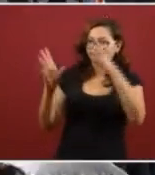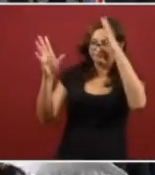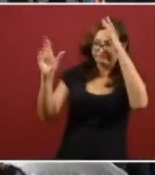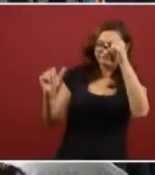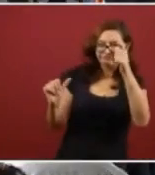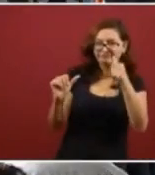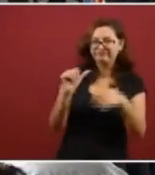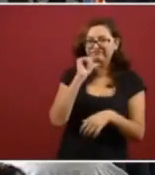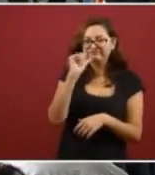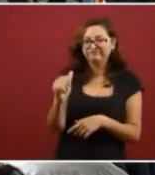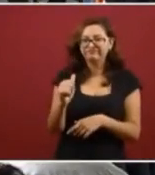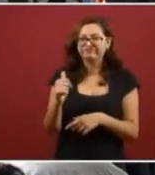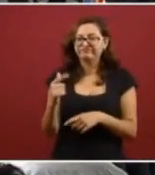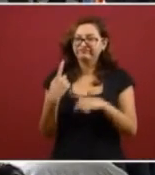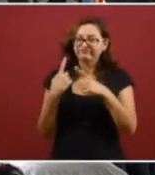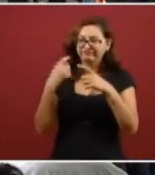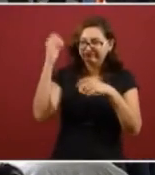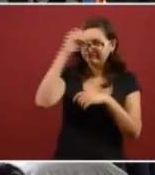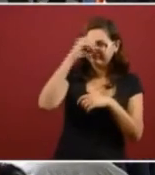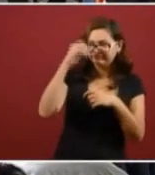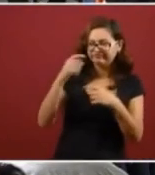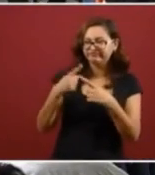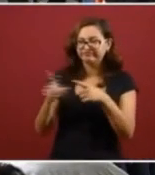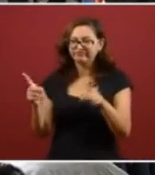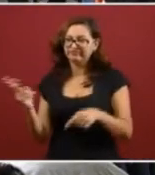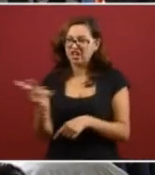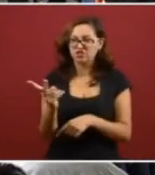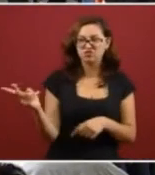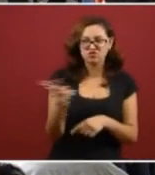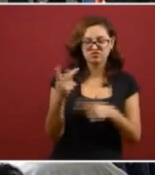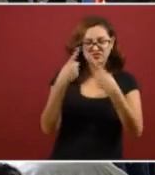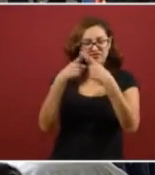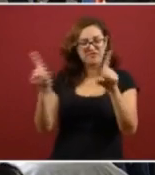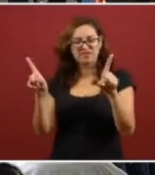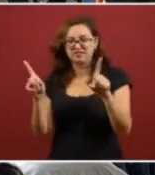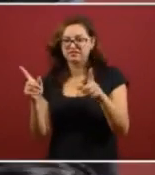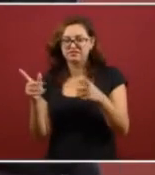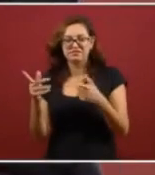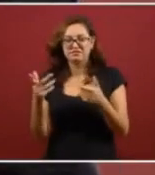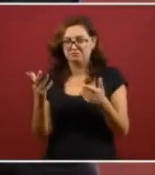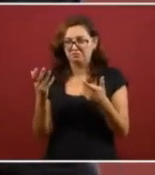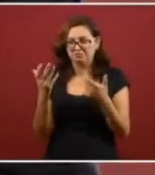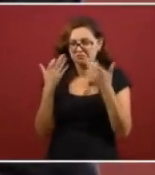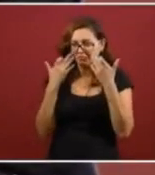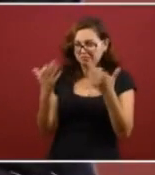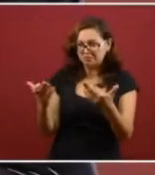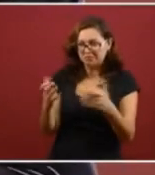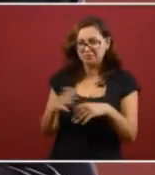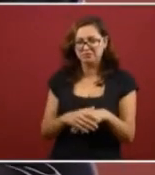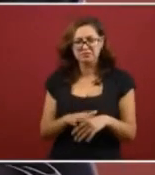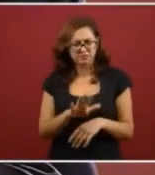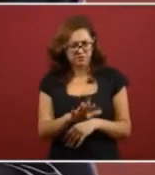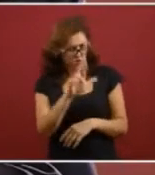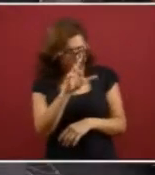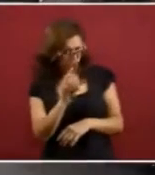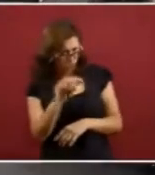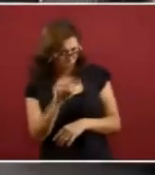this. There was differences between them. Notorias. Entonces uno de los notorious. Que